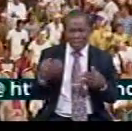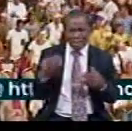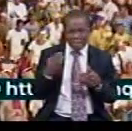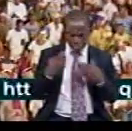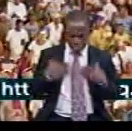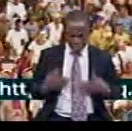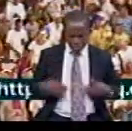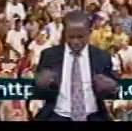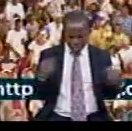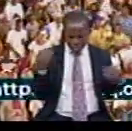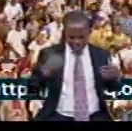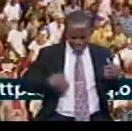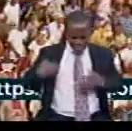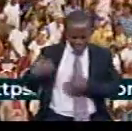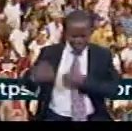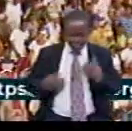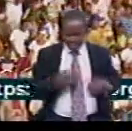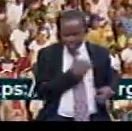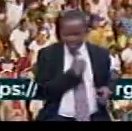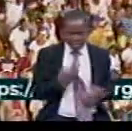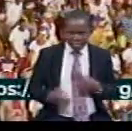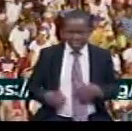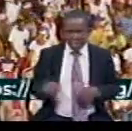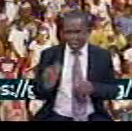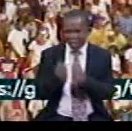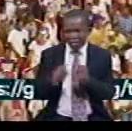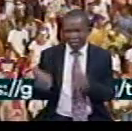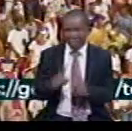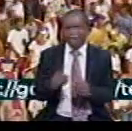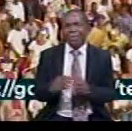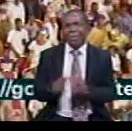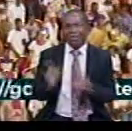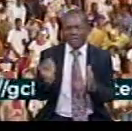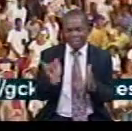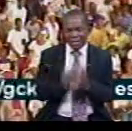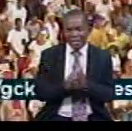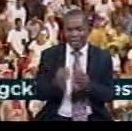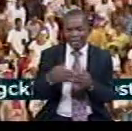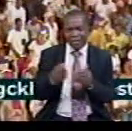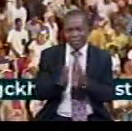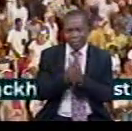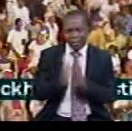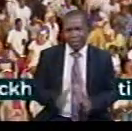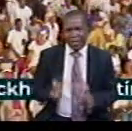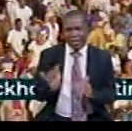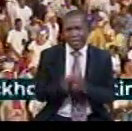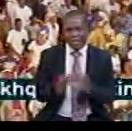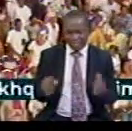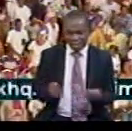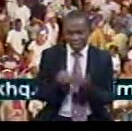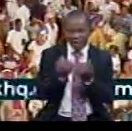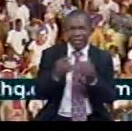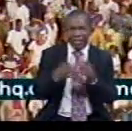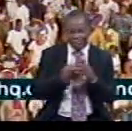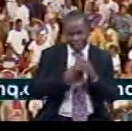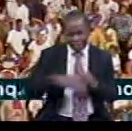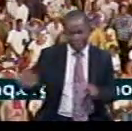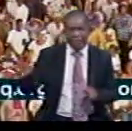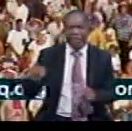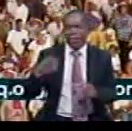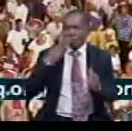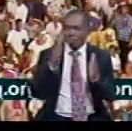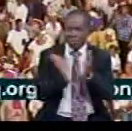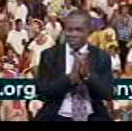after the prayer of the man of God, this challenge disappeared and he is totally free now. Praise the